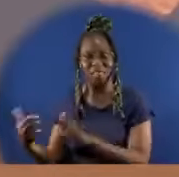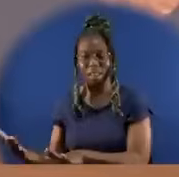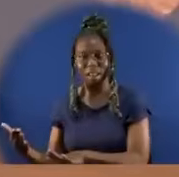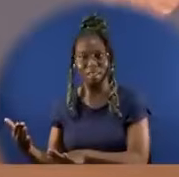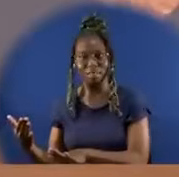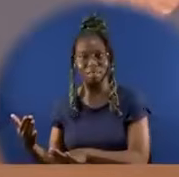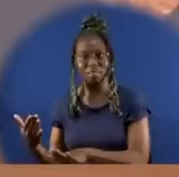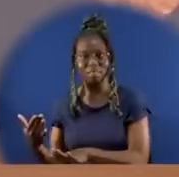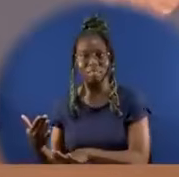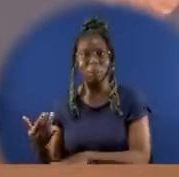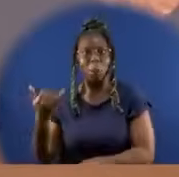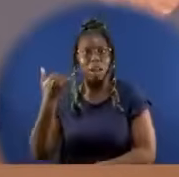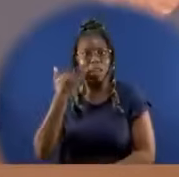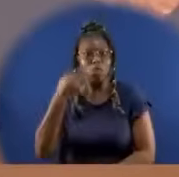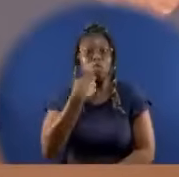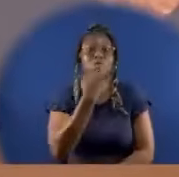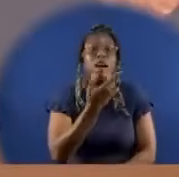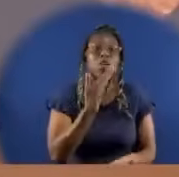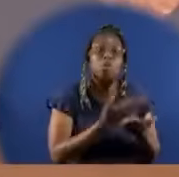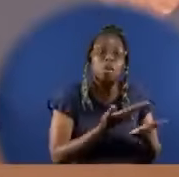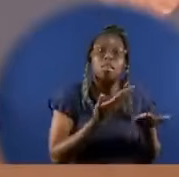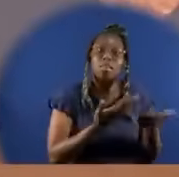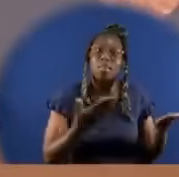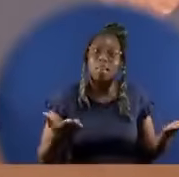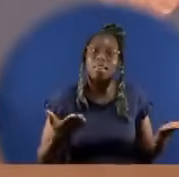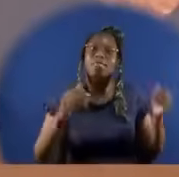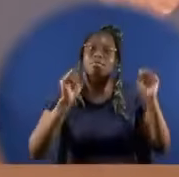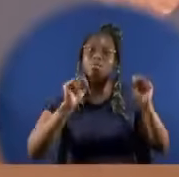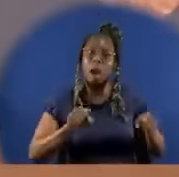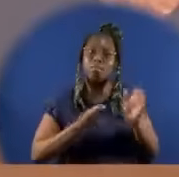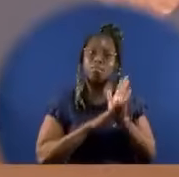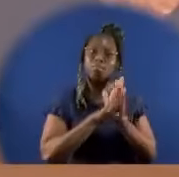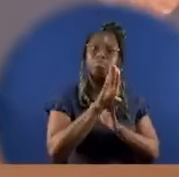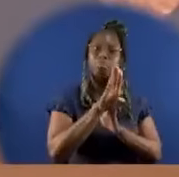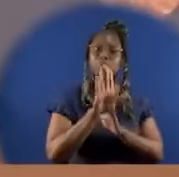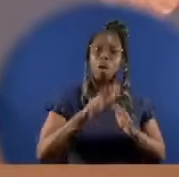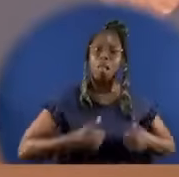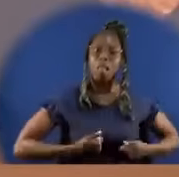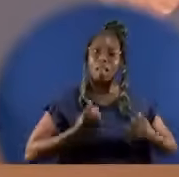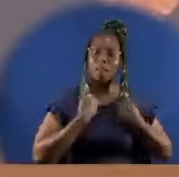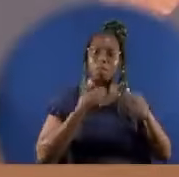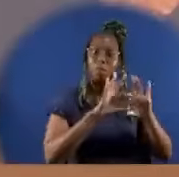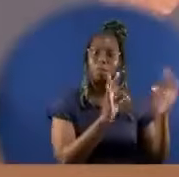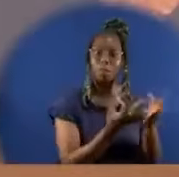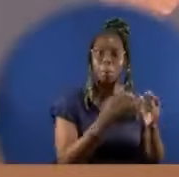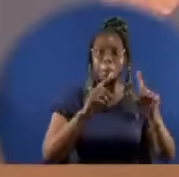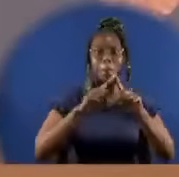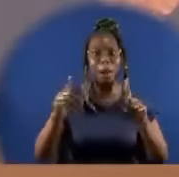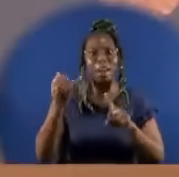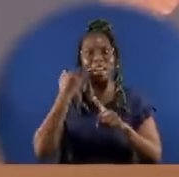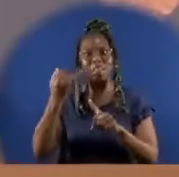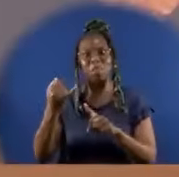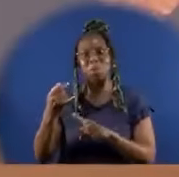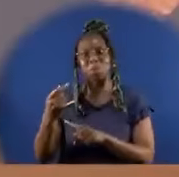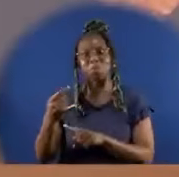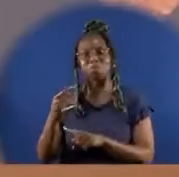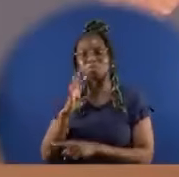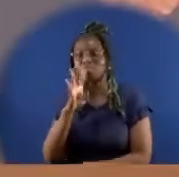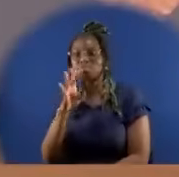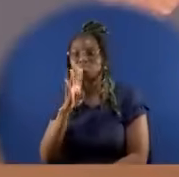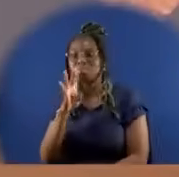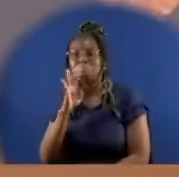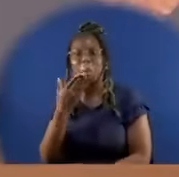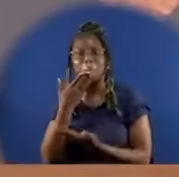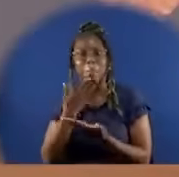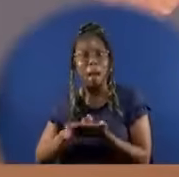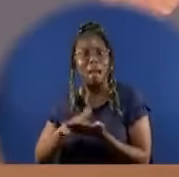into a circumstance. That you can speak life into your family just as you can speak death into your family. You can